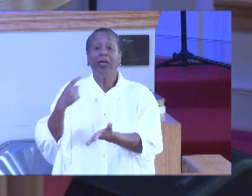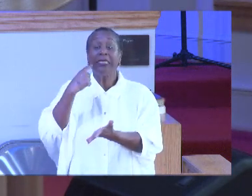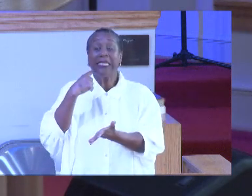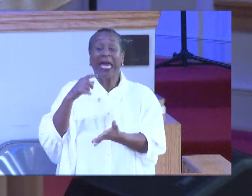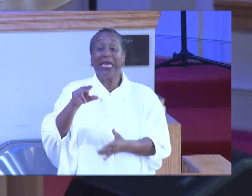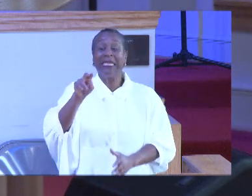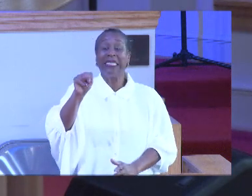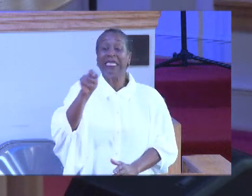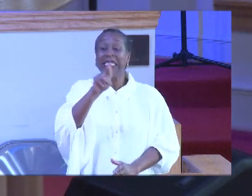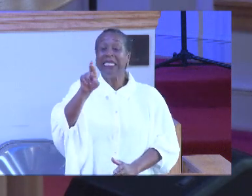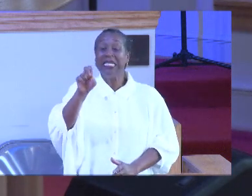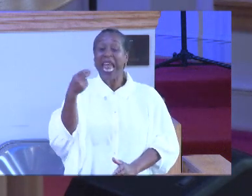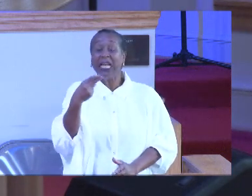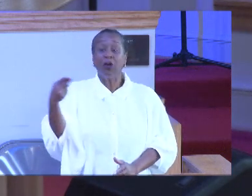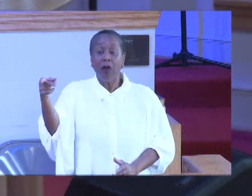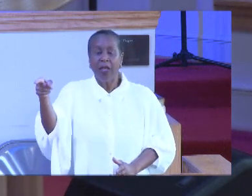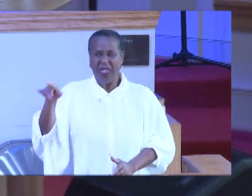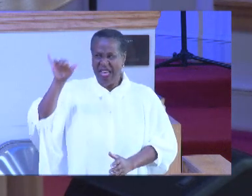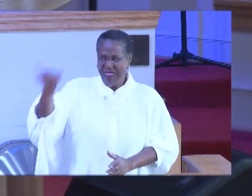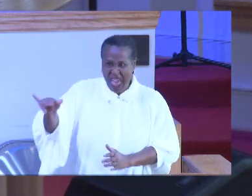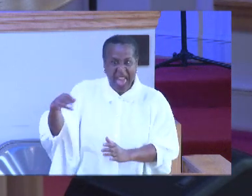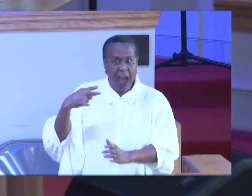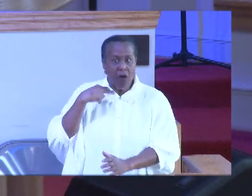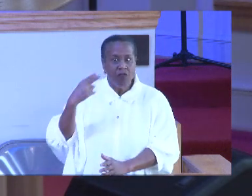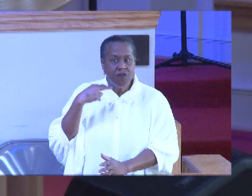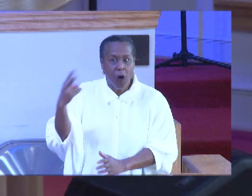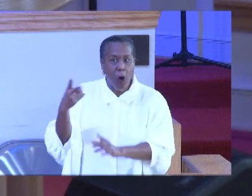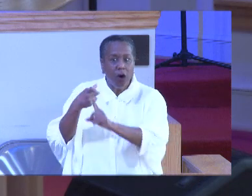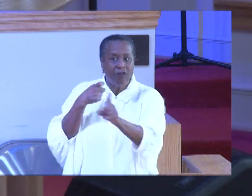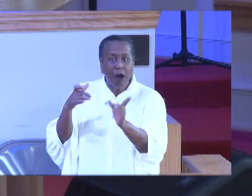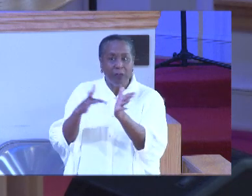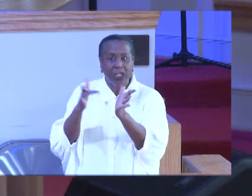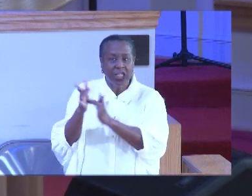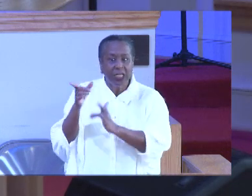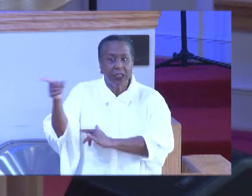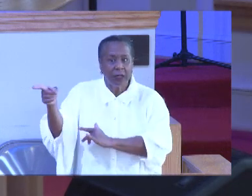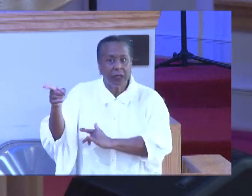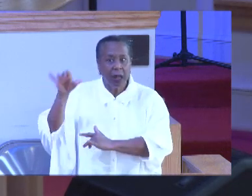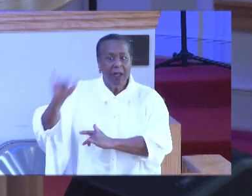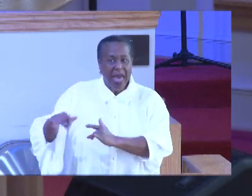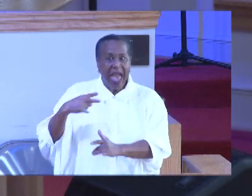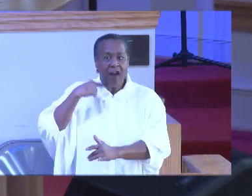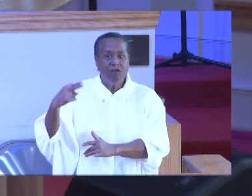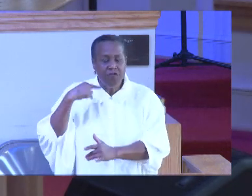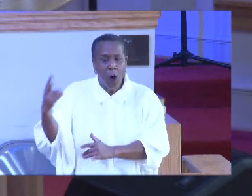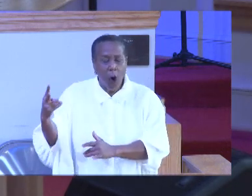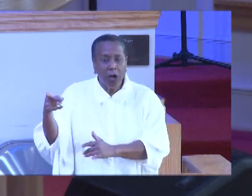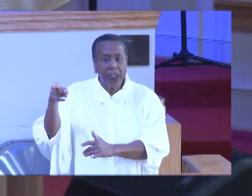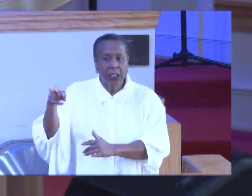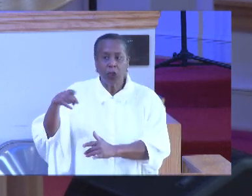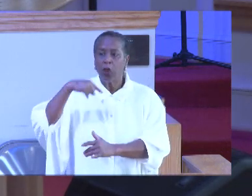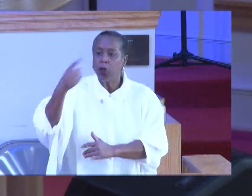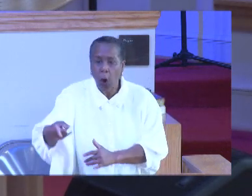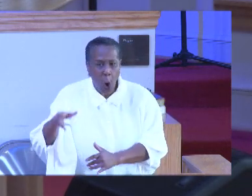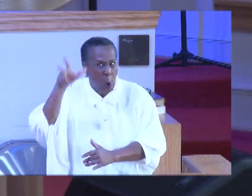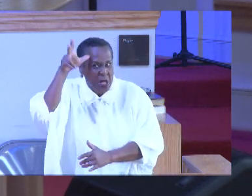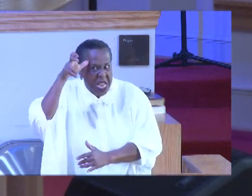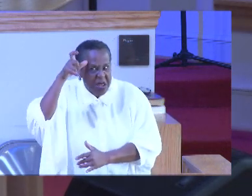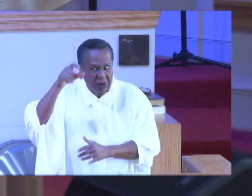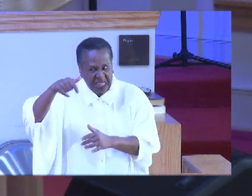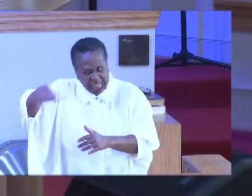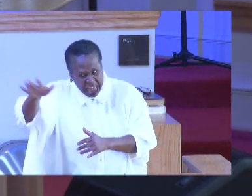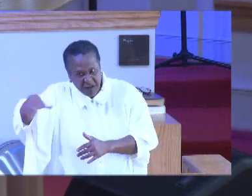Lazarus, come out. This voice was the voice that said to demons, leave her alone. And